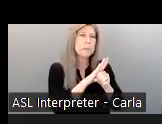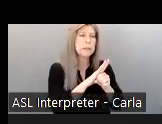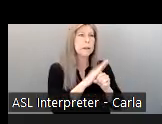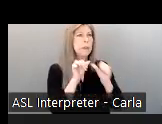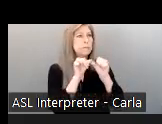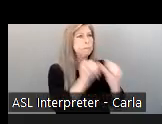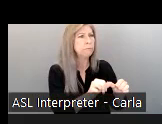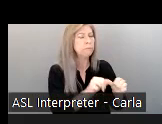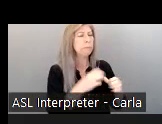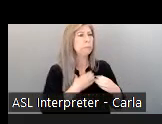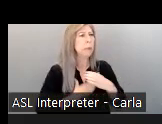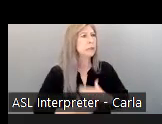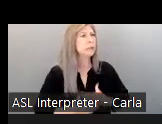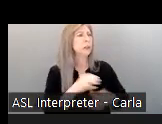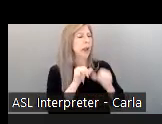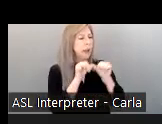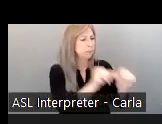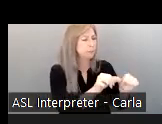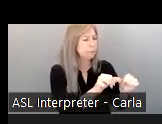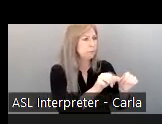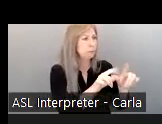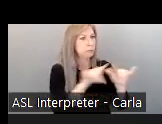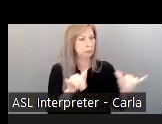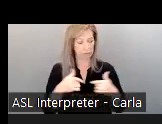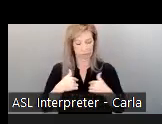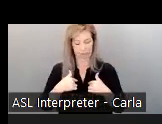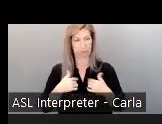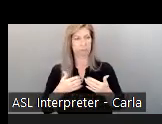while also having energetic boundaries?